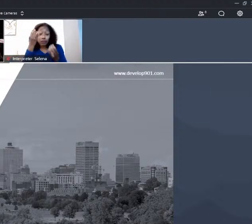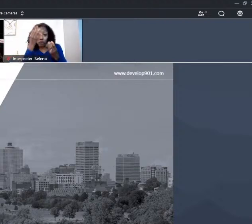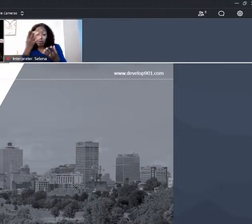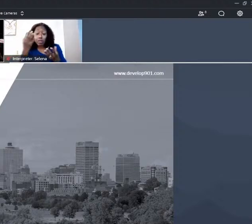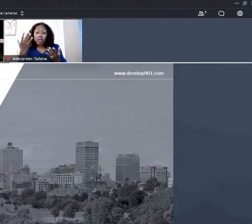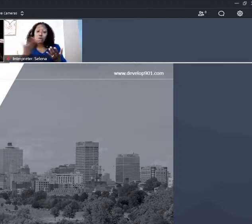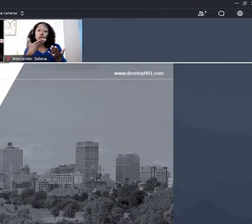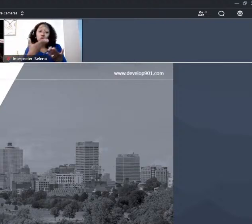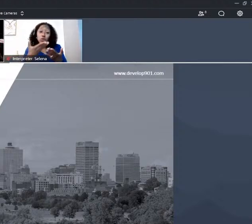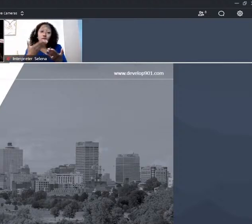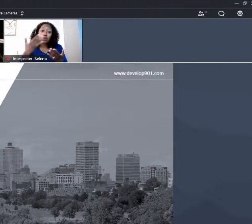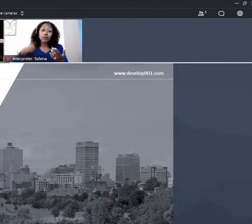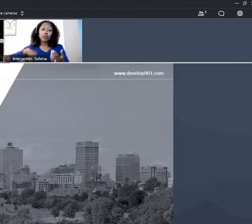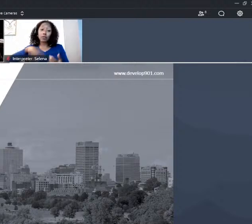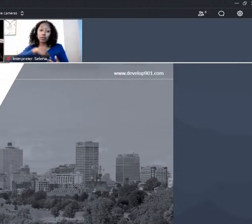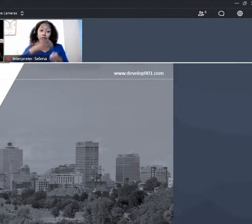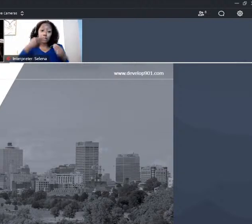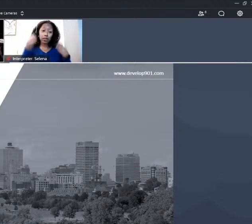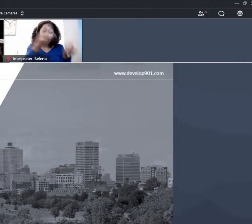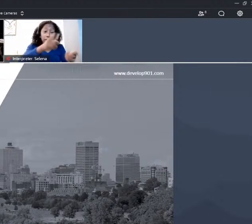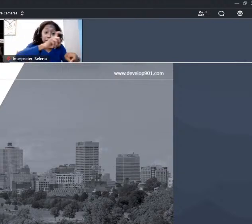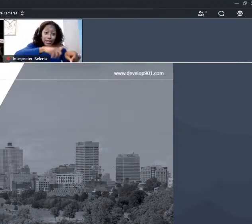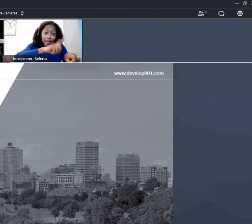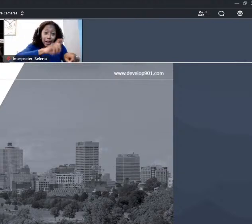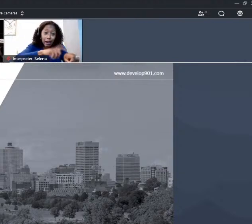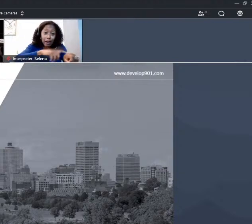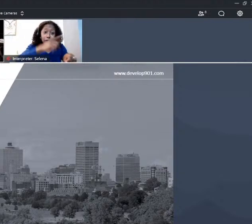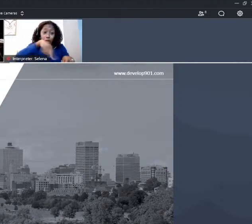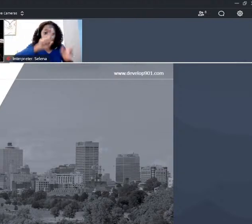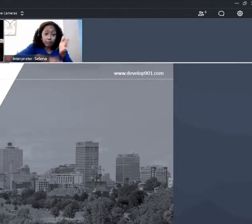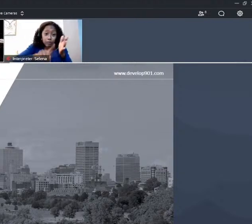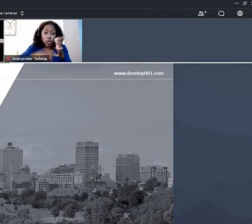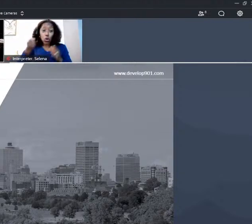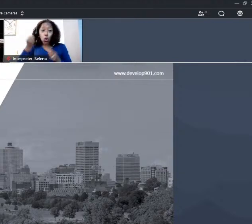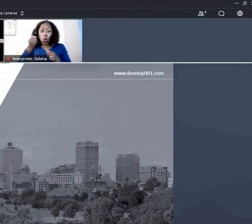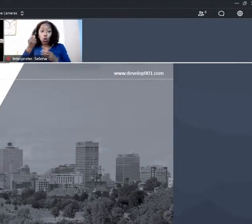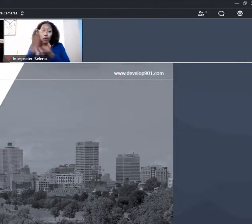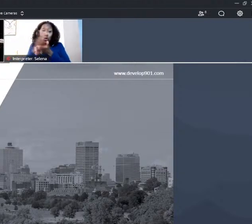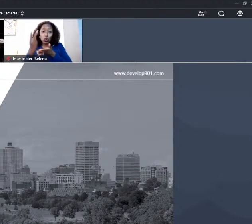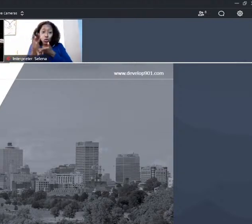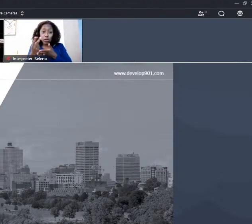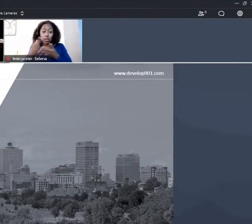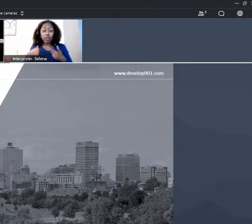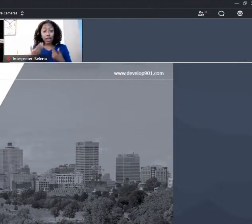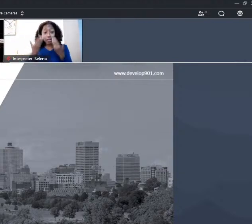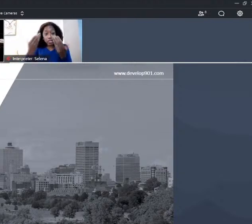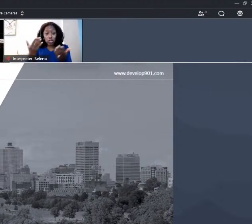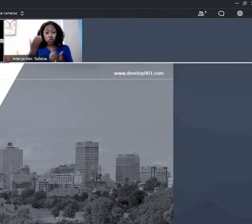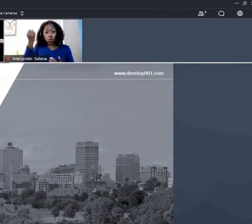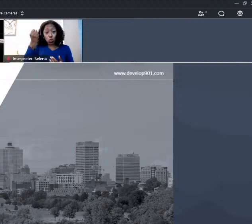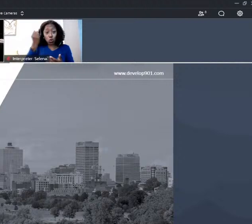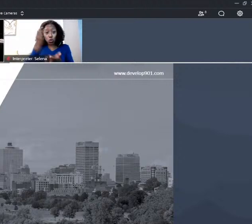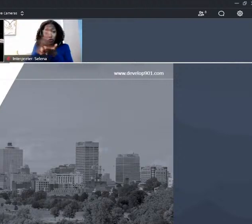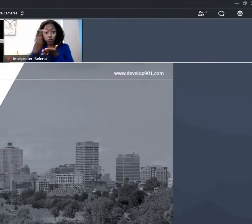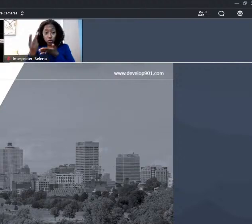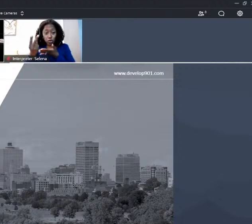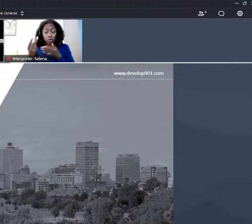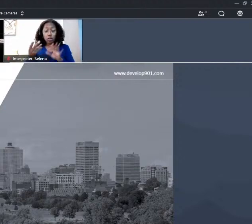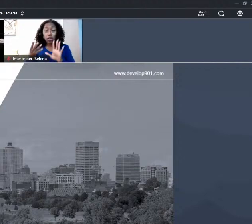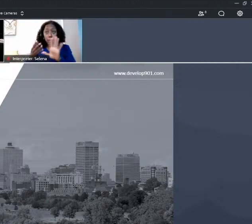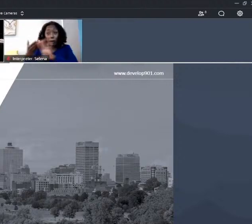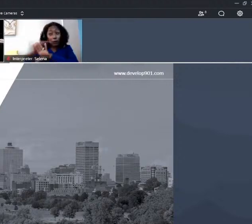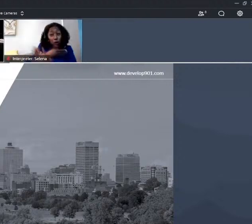and allow them to hold this for 2 weeks. And I so move to hold. Thank you. Okay, before I entertain the hold, let